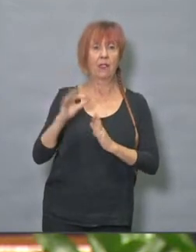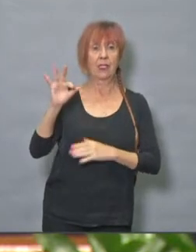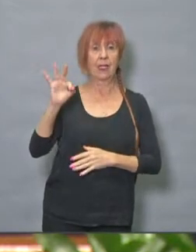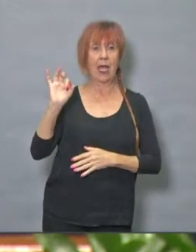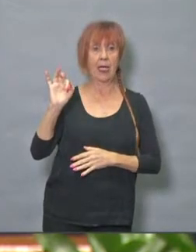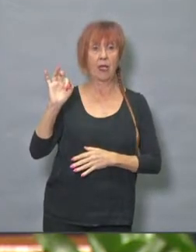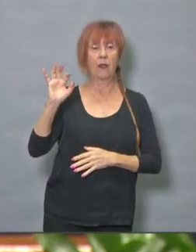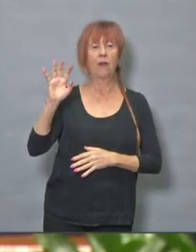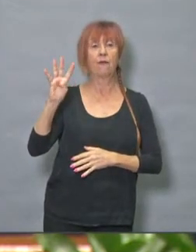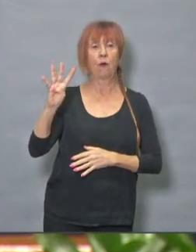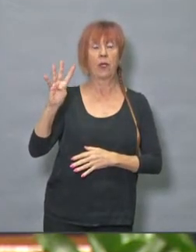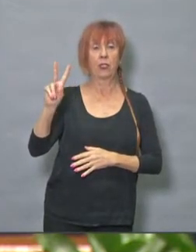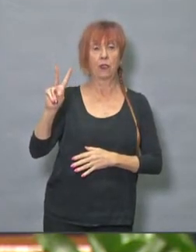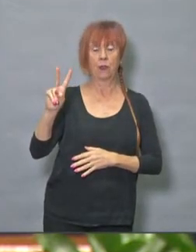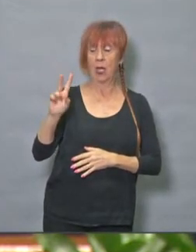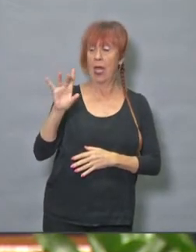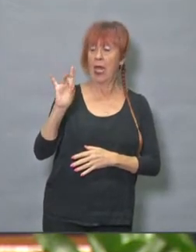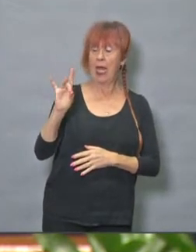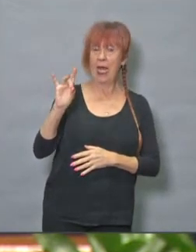85,942. The